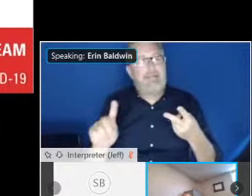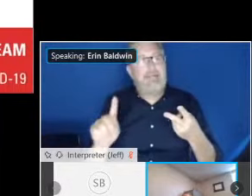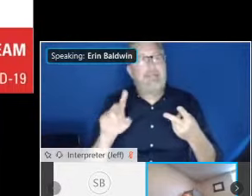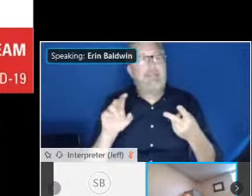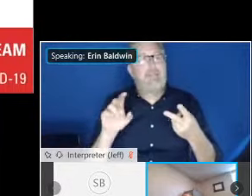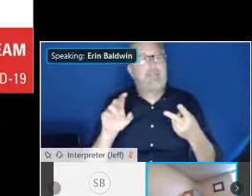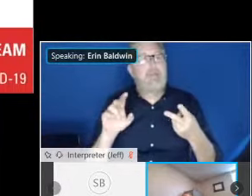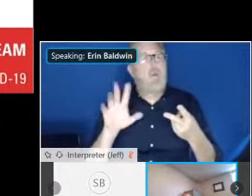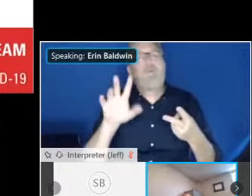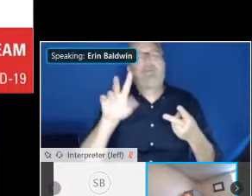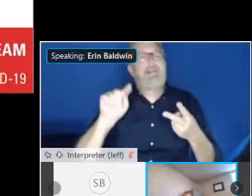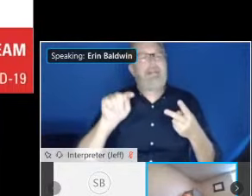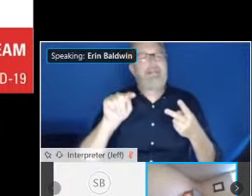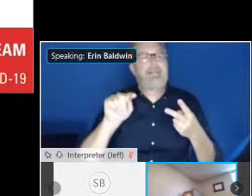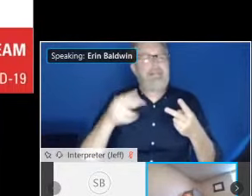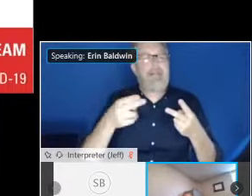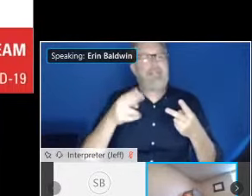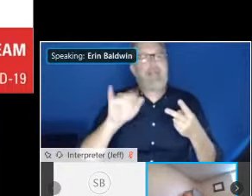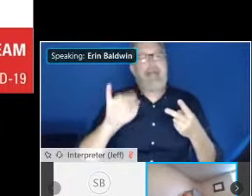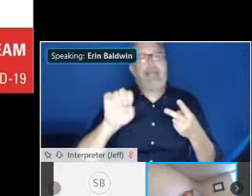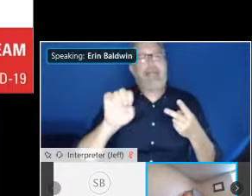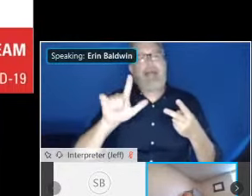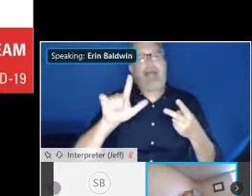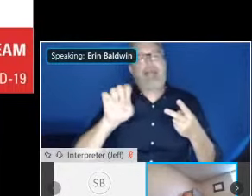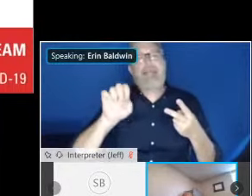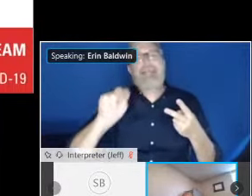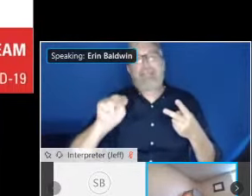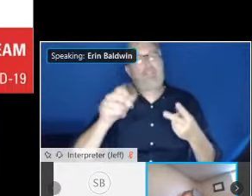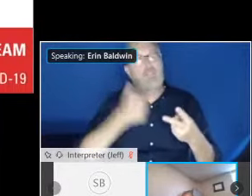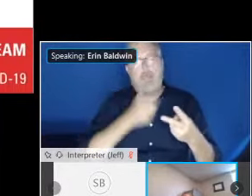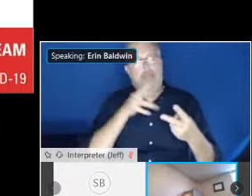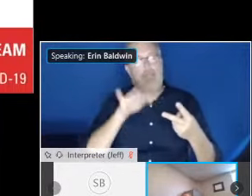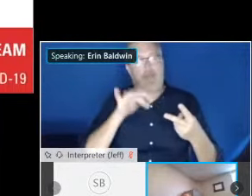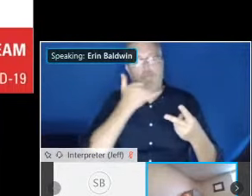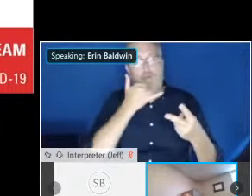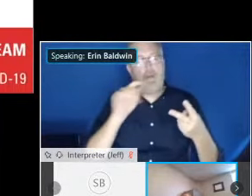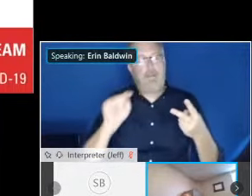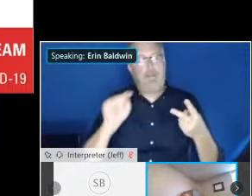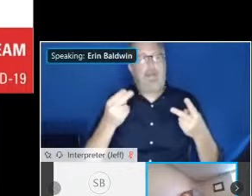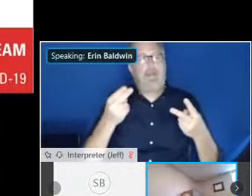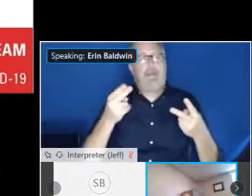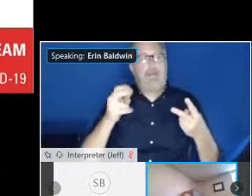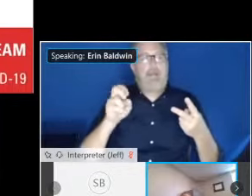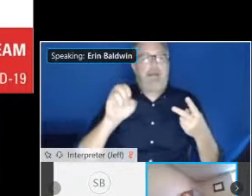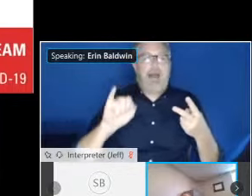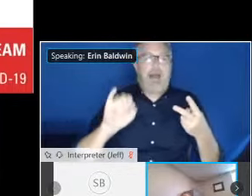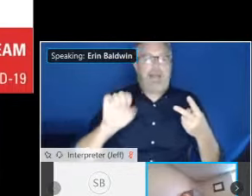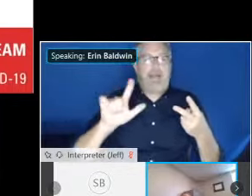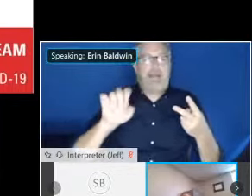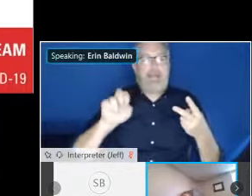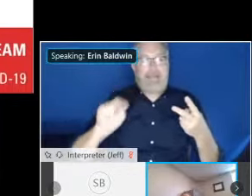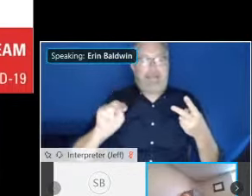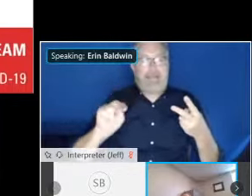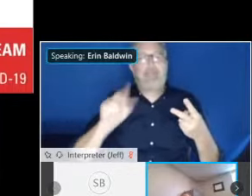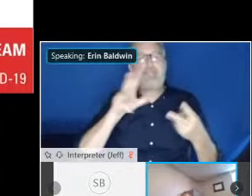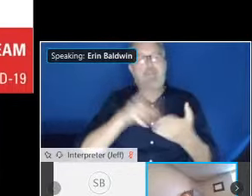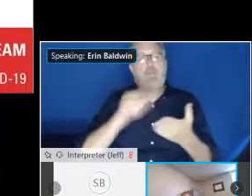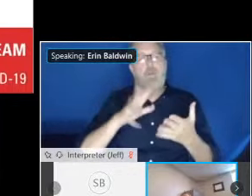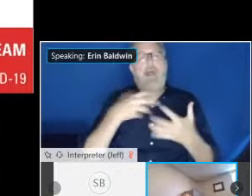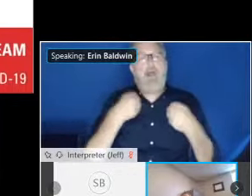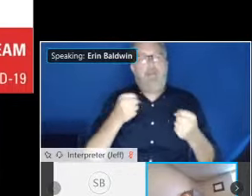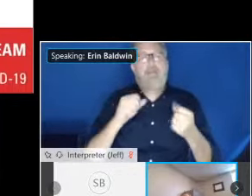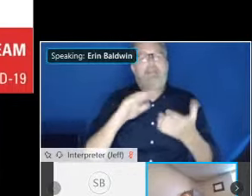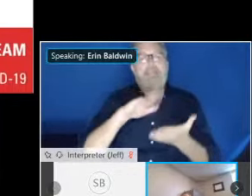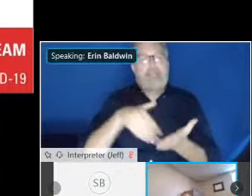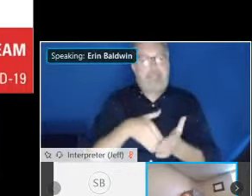student wellness and recreation services. And this unit really tries to provide all levels of support for students, whether it